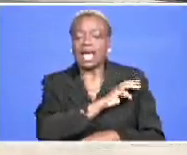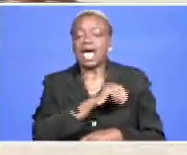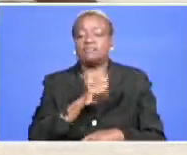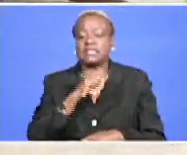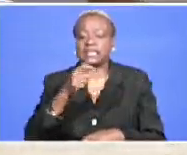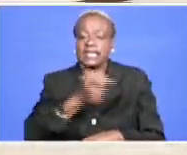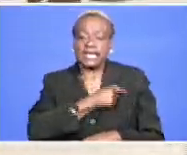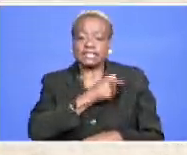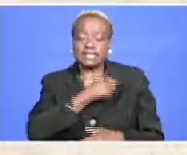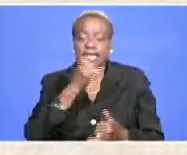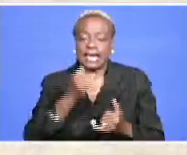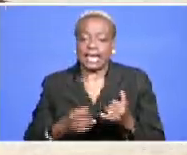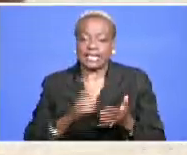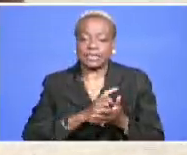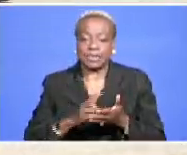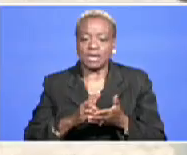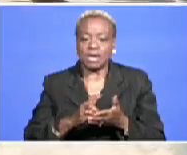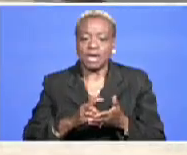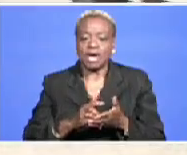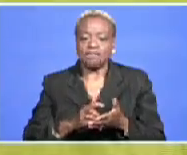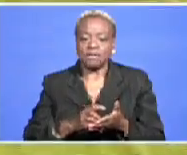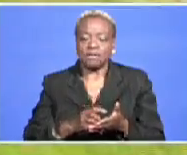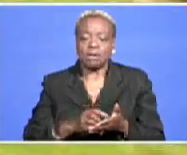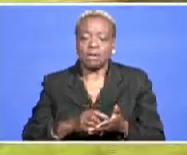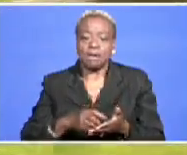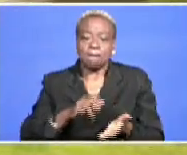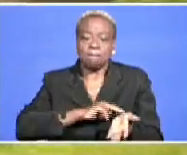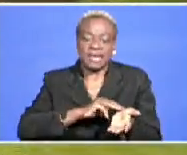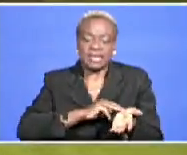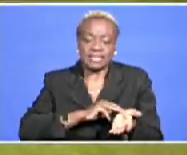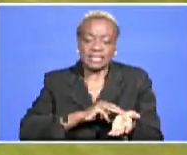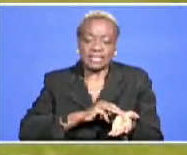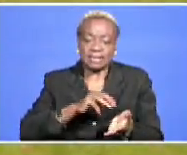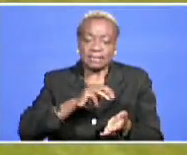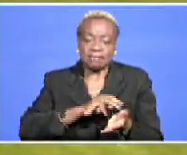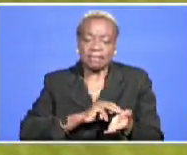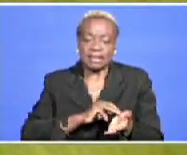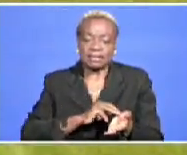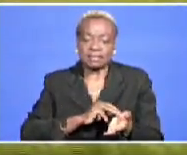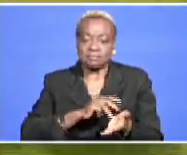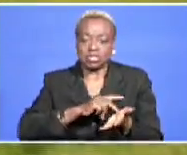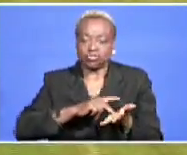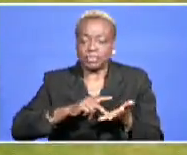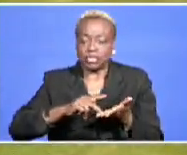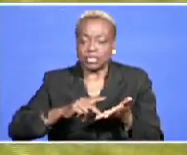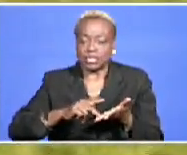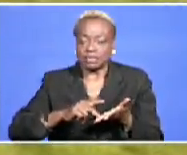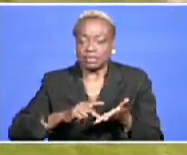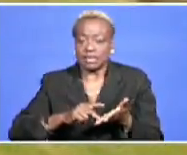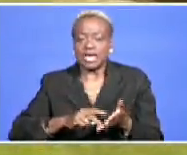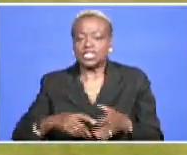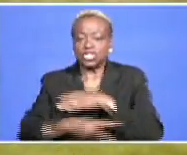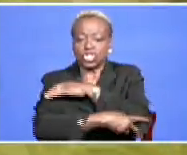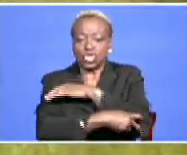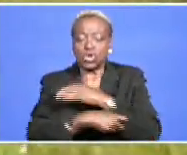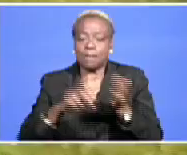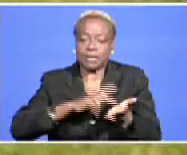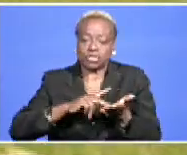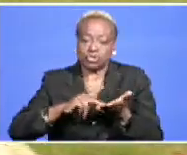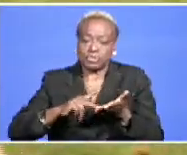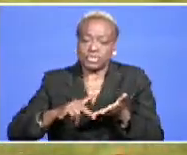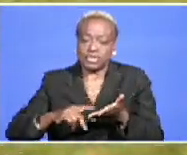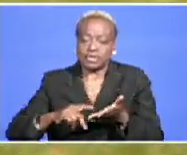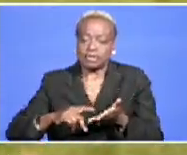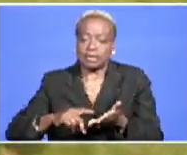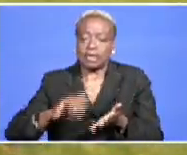guilty last week to a prescription pill scam. Wallace, who is clinically depressed, was accused of stealing a prescription pad from